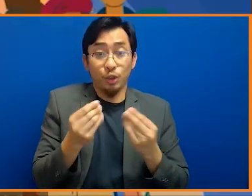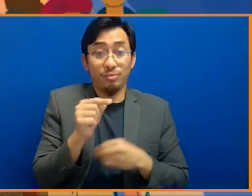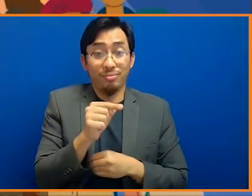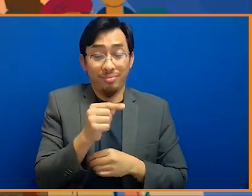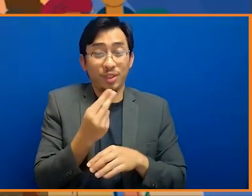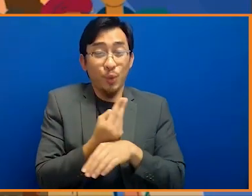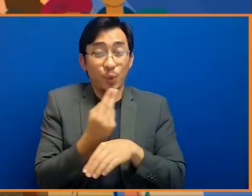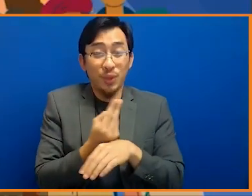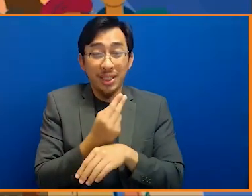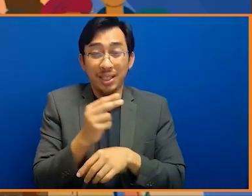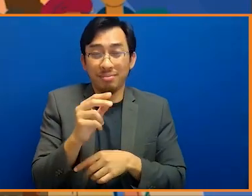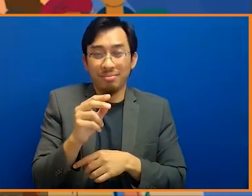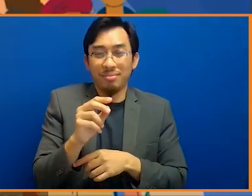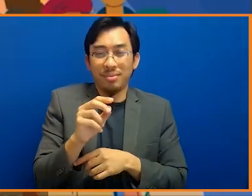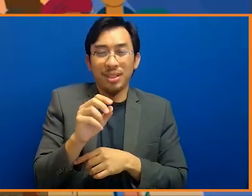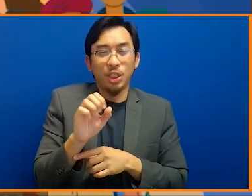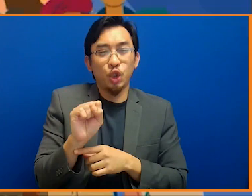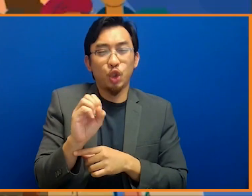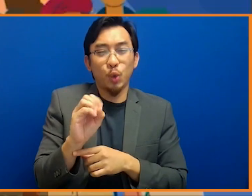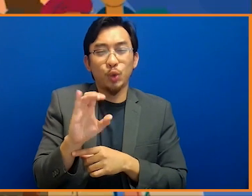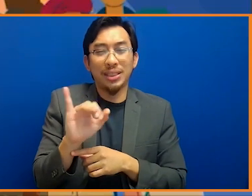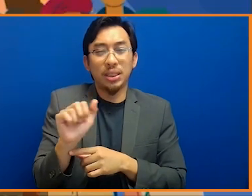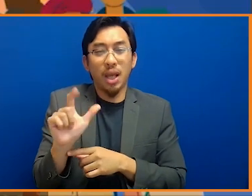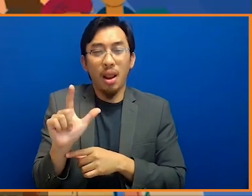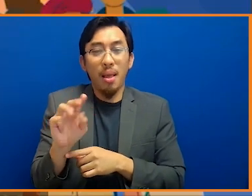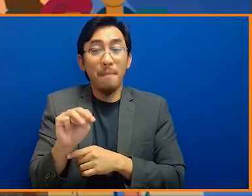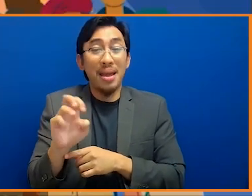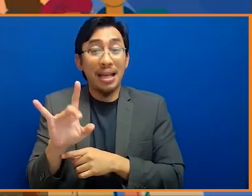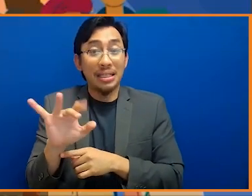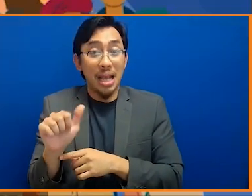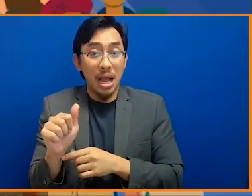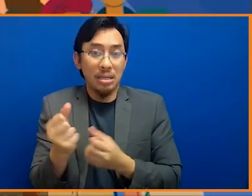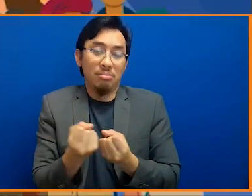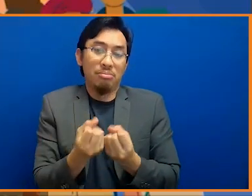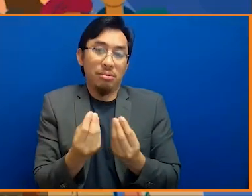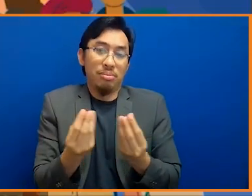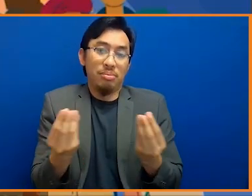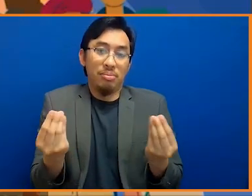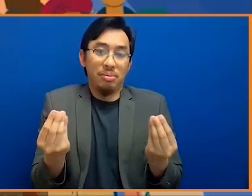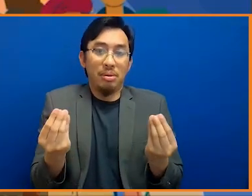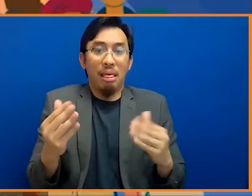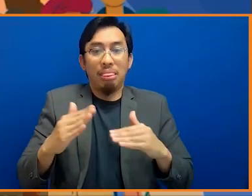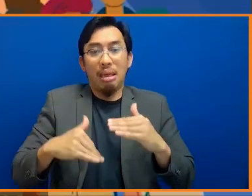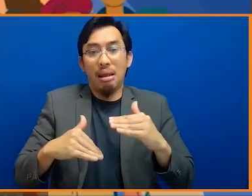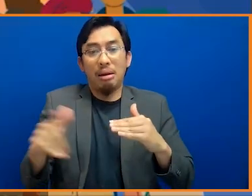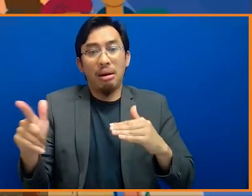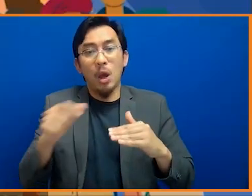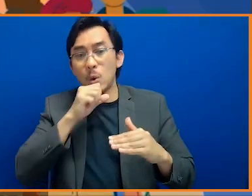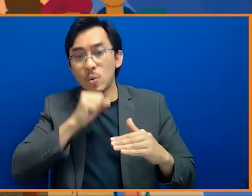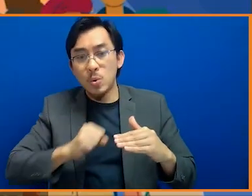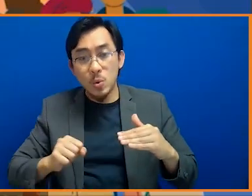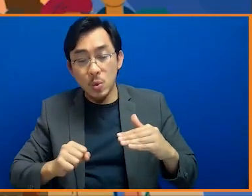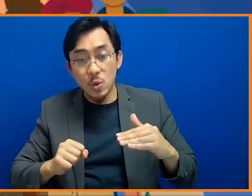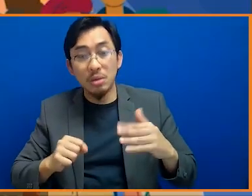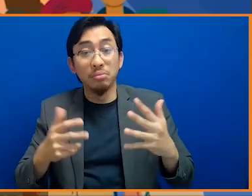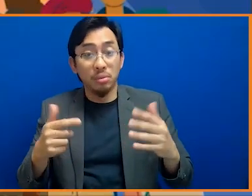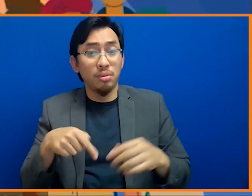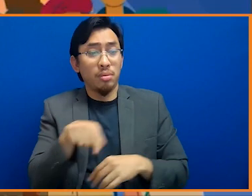the youth is the one that use social media like a lot, right? Rather than the older people,